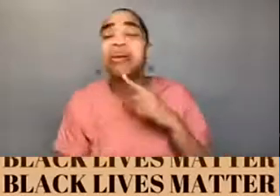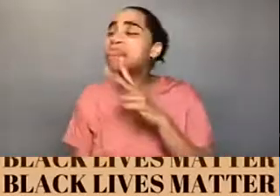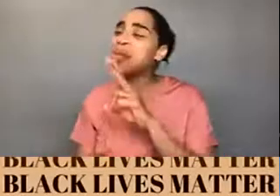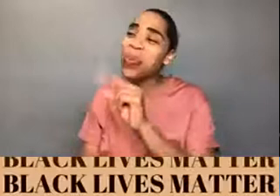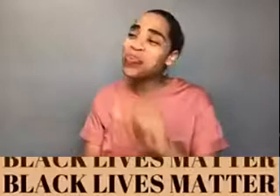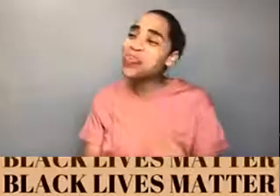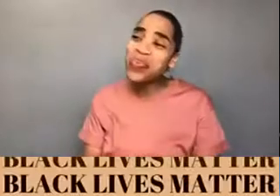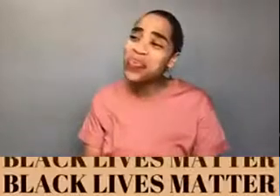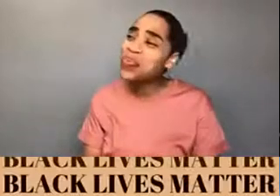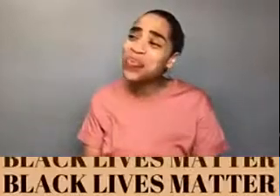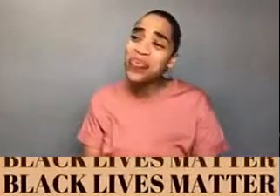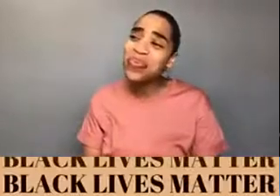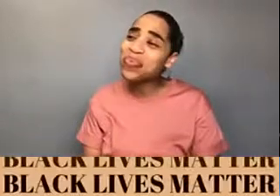like